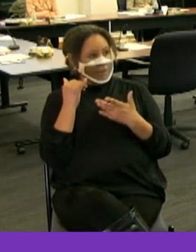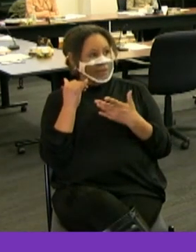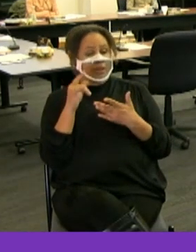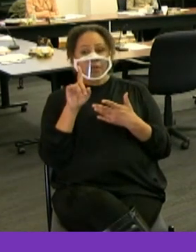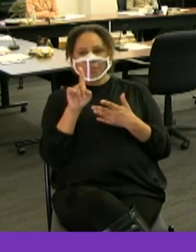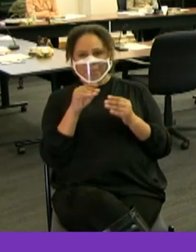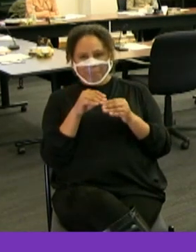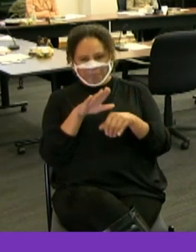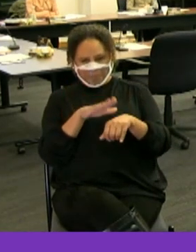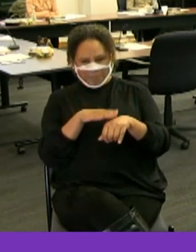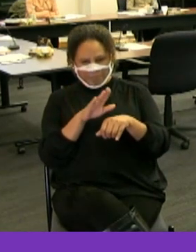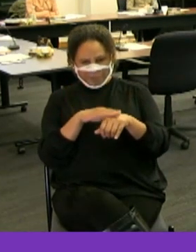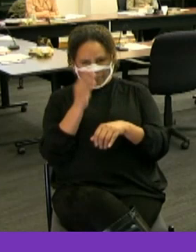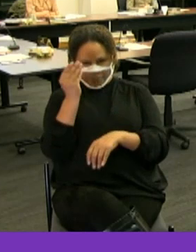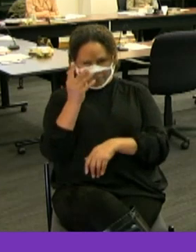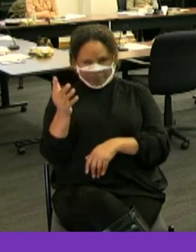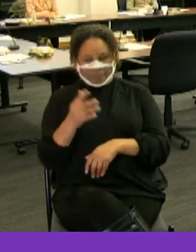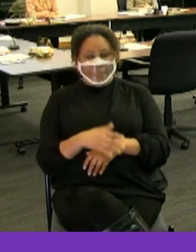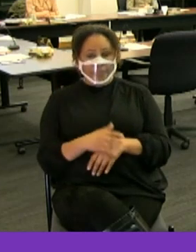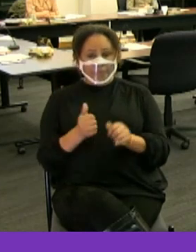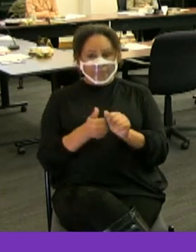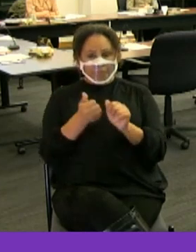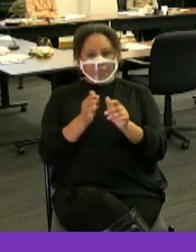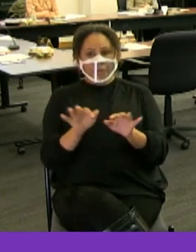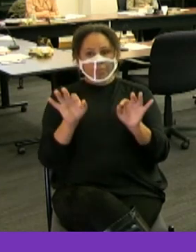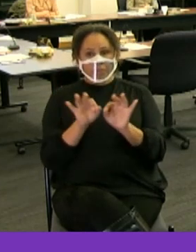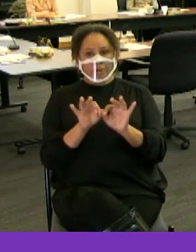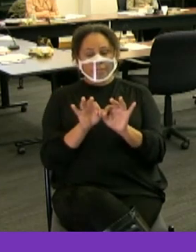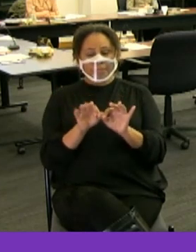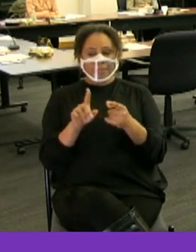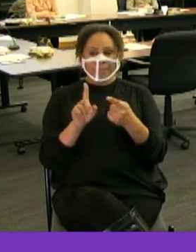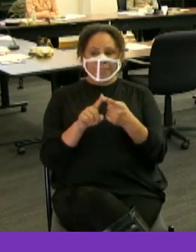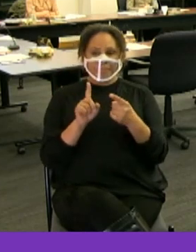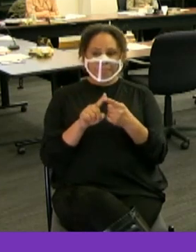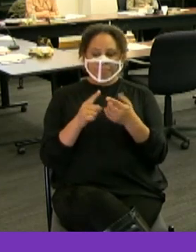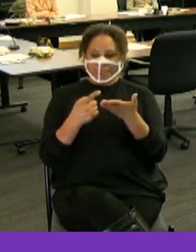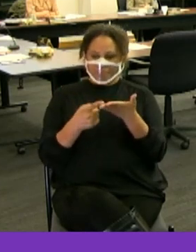heads up on that. The biggest thing that I want to talk about and get a